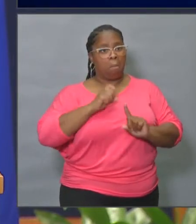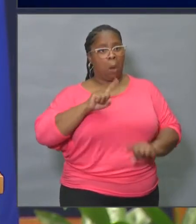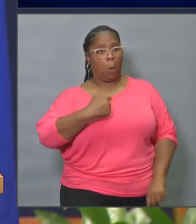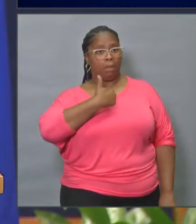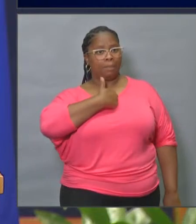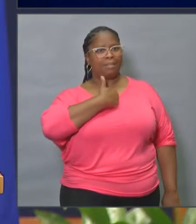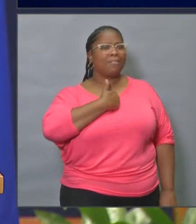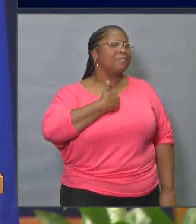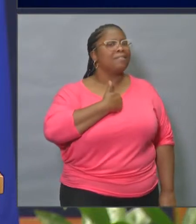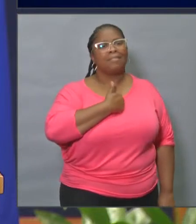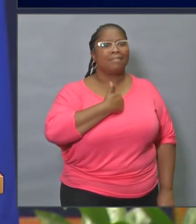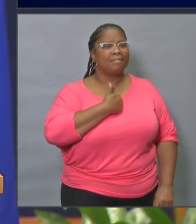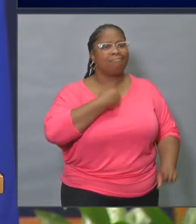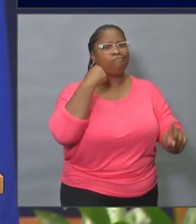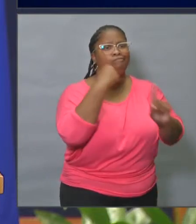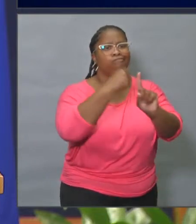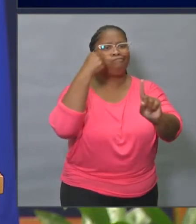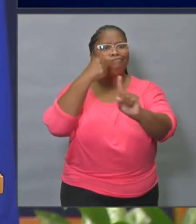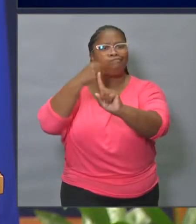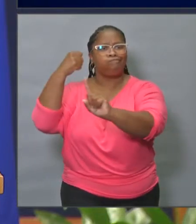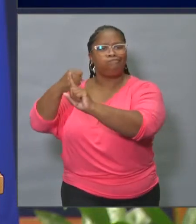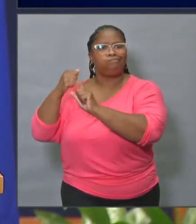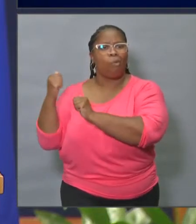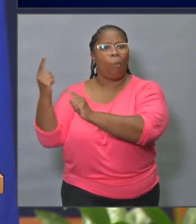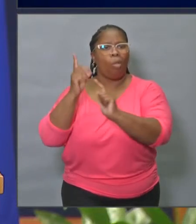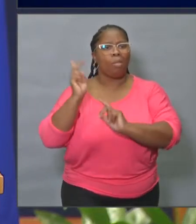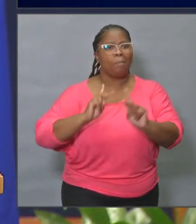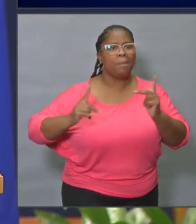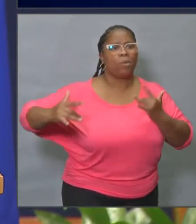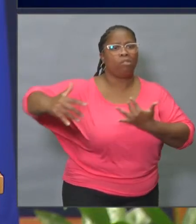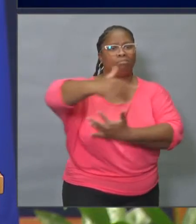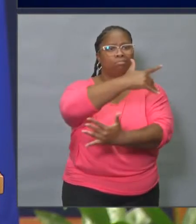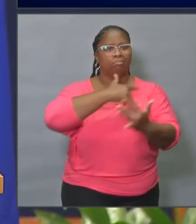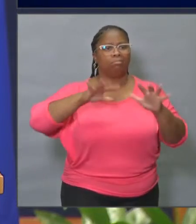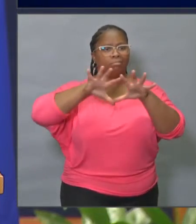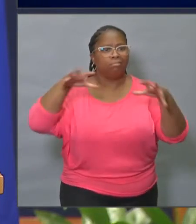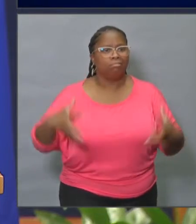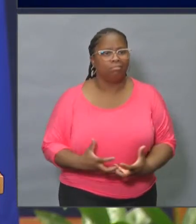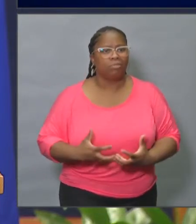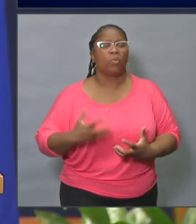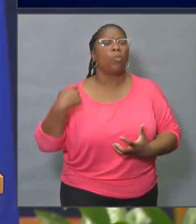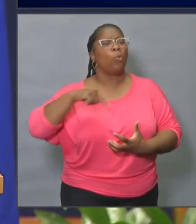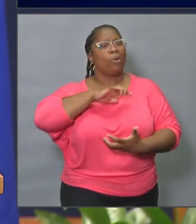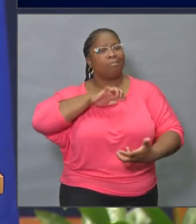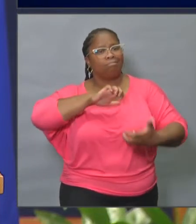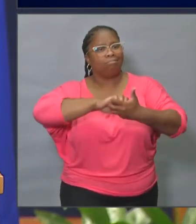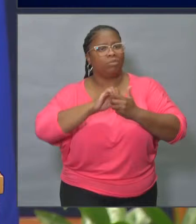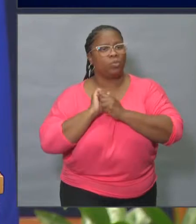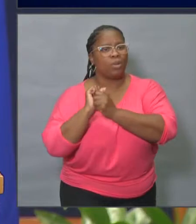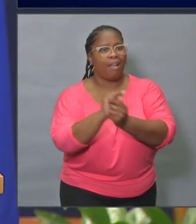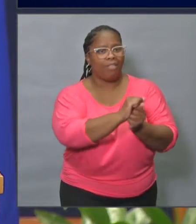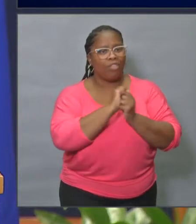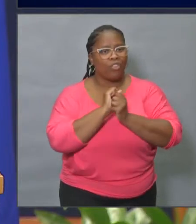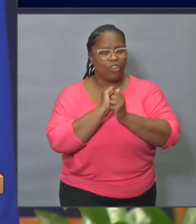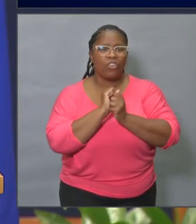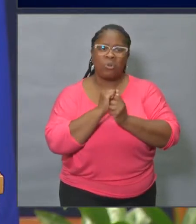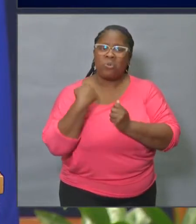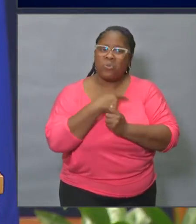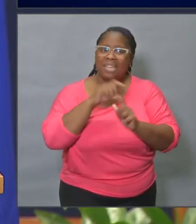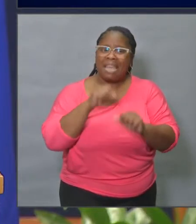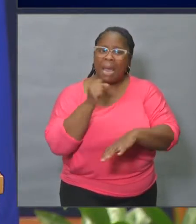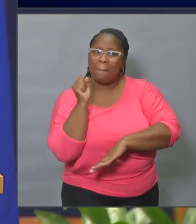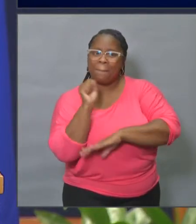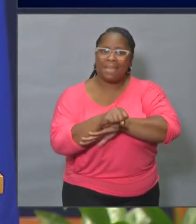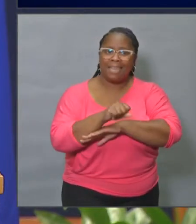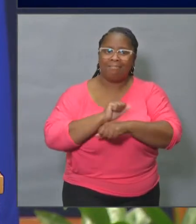health of all of those around us and all of those that we interact with. We are all in this together. We can all get through this,